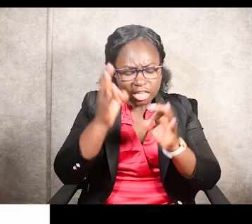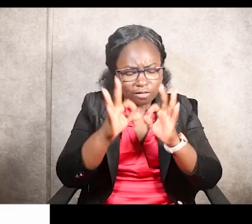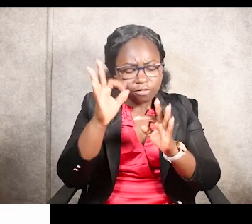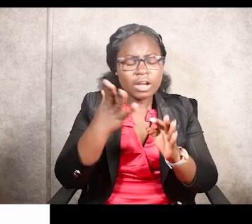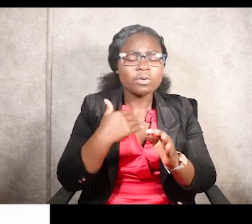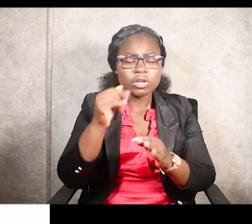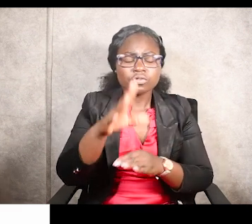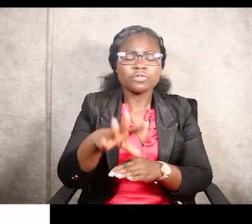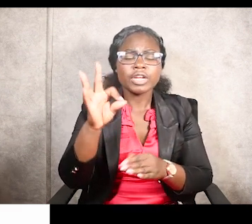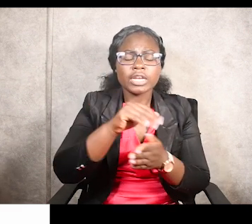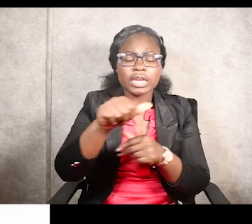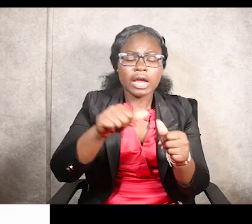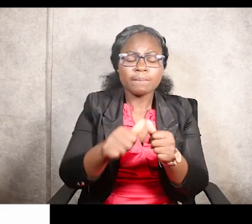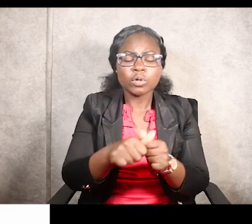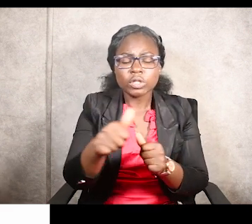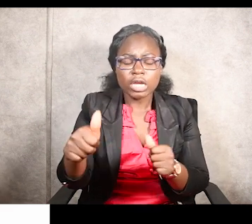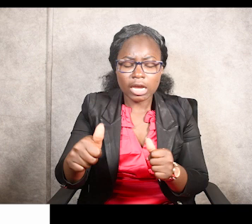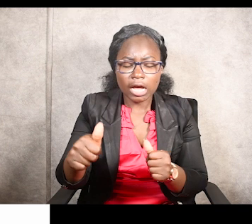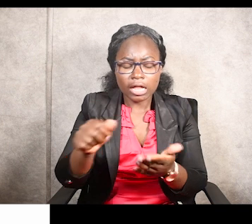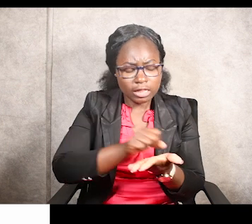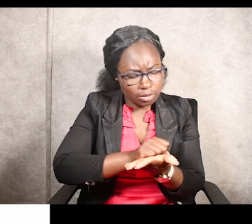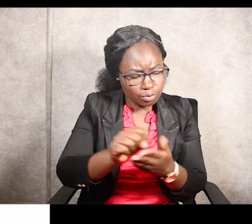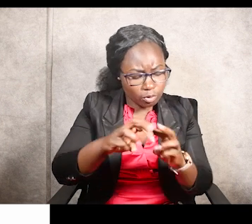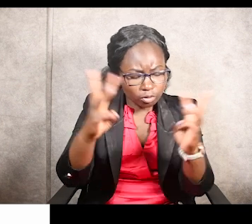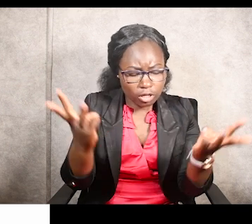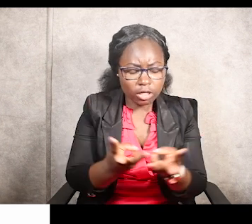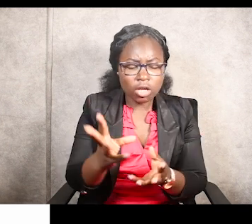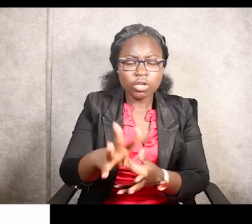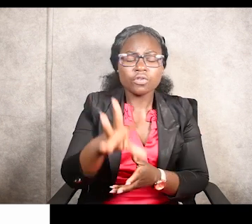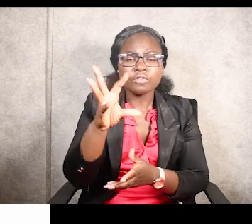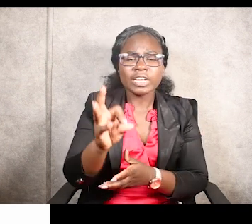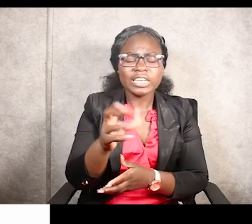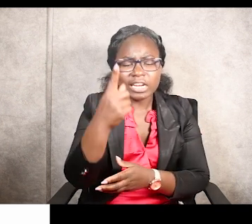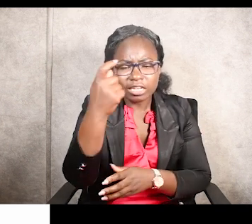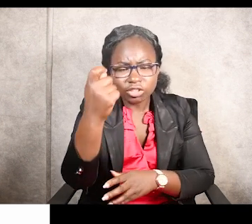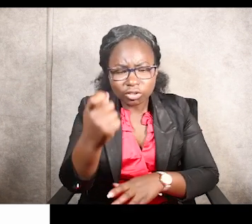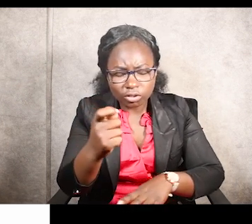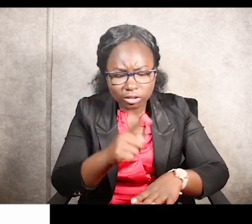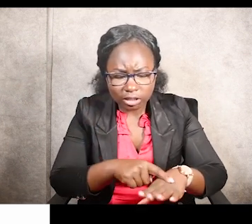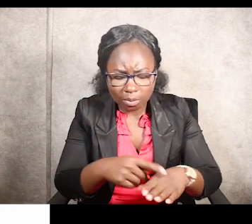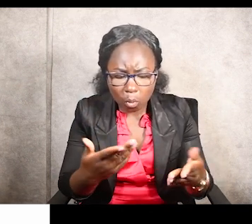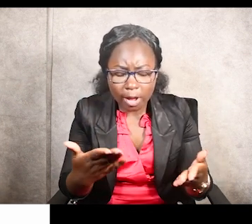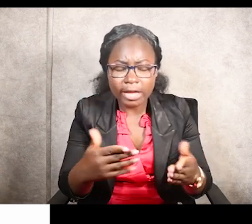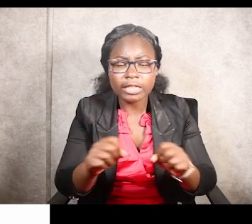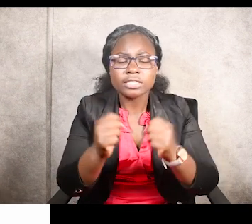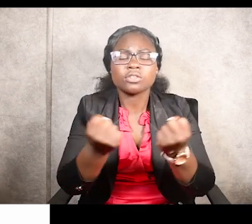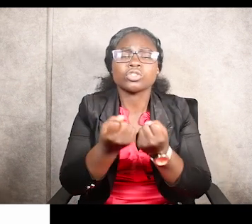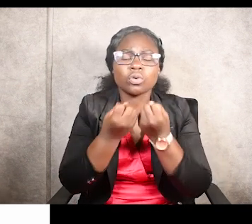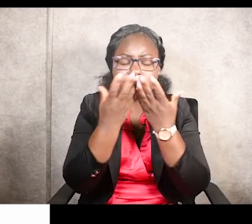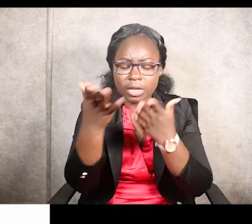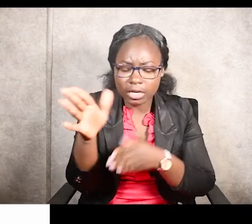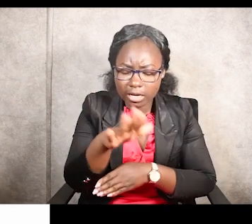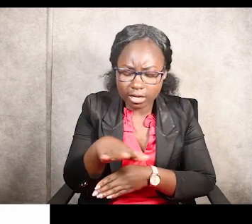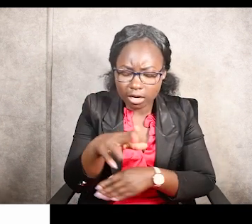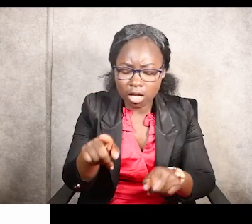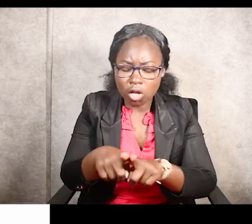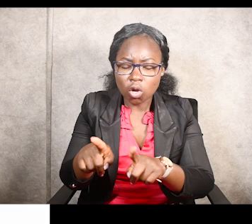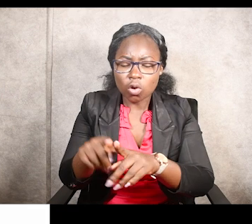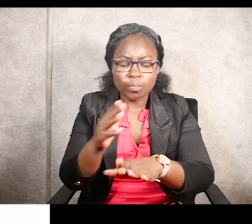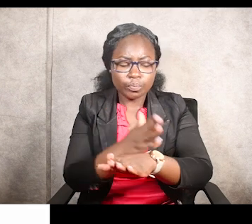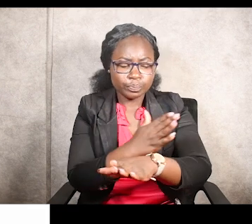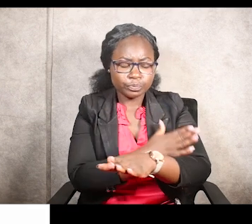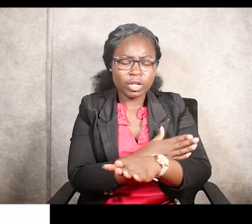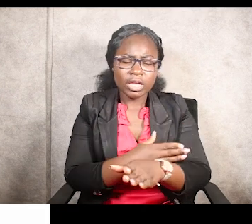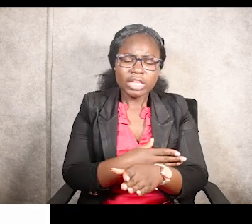any product globally, I'll be able to find it within a click of a second in any of the social media platform. It also has enhanced the lower